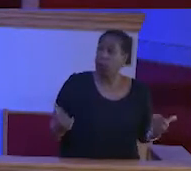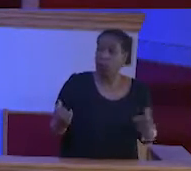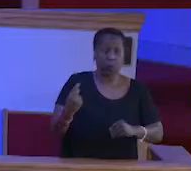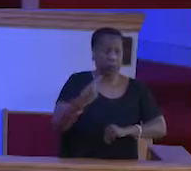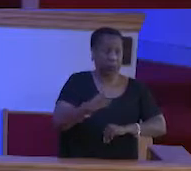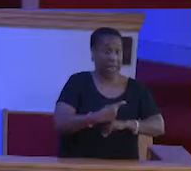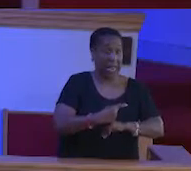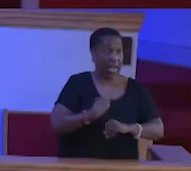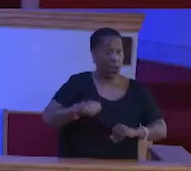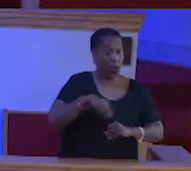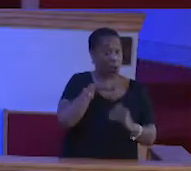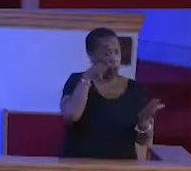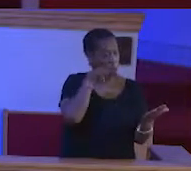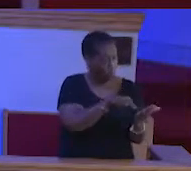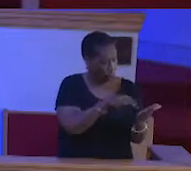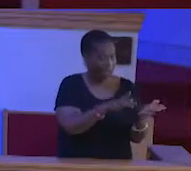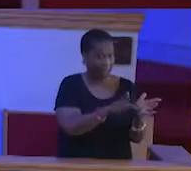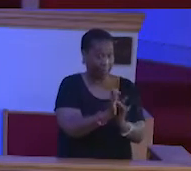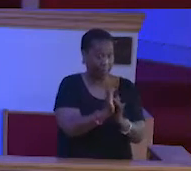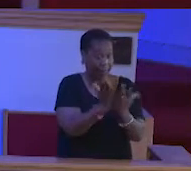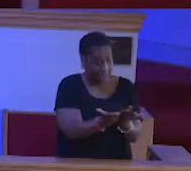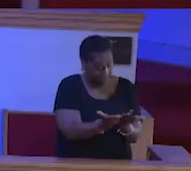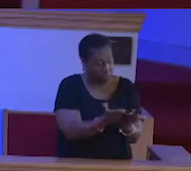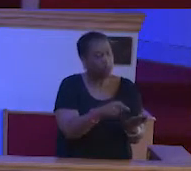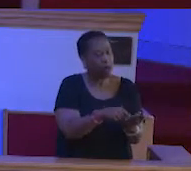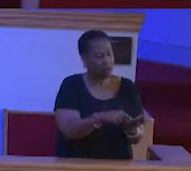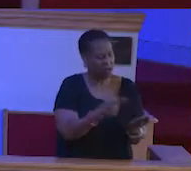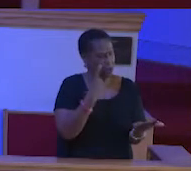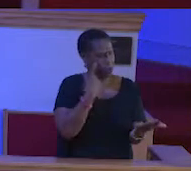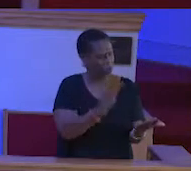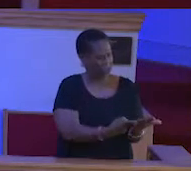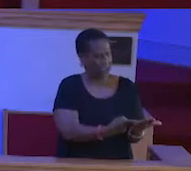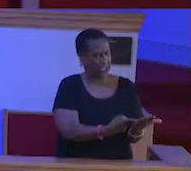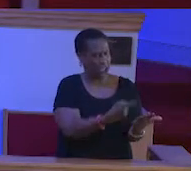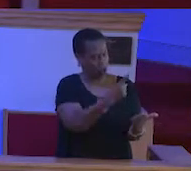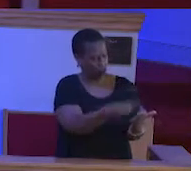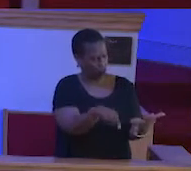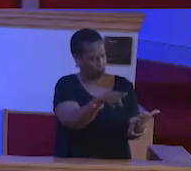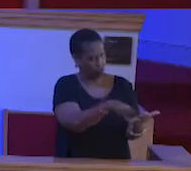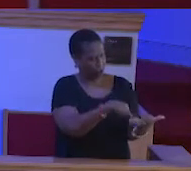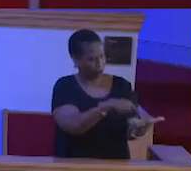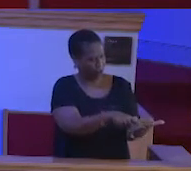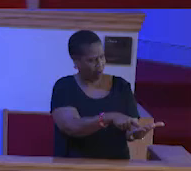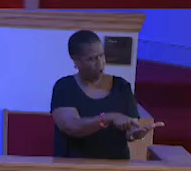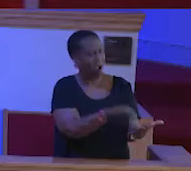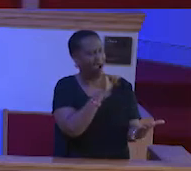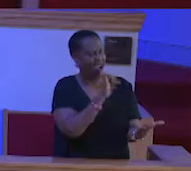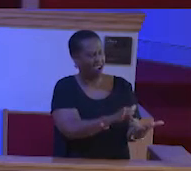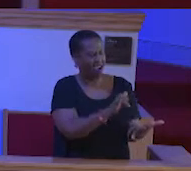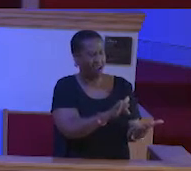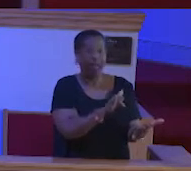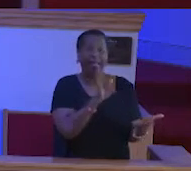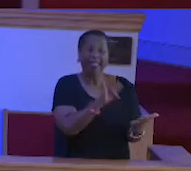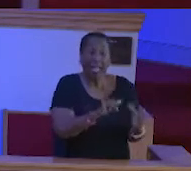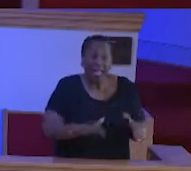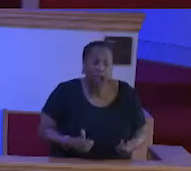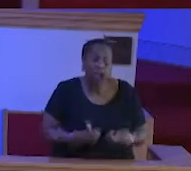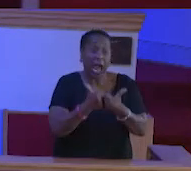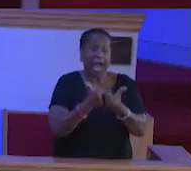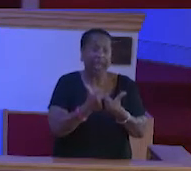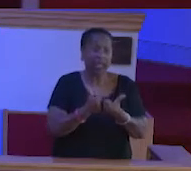at the passage, we find such a corrective pericope that